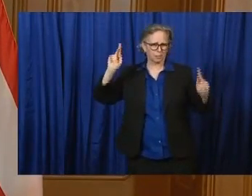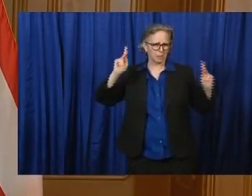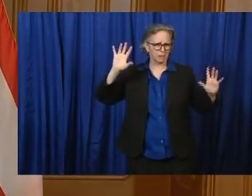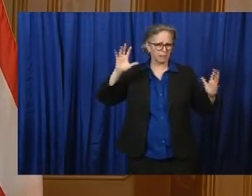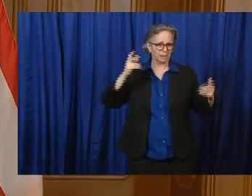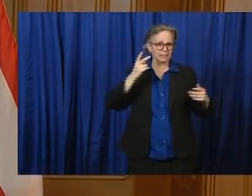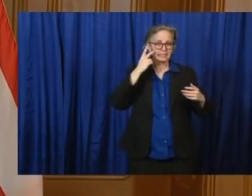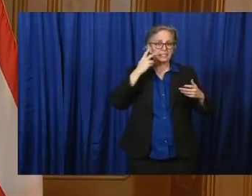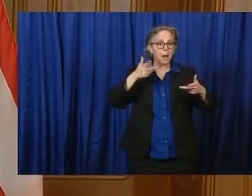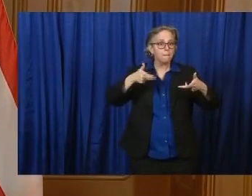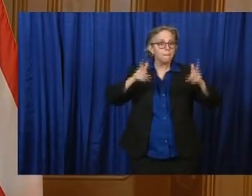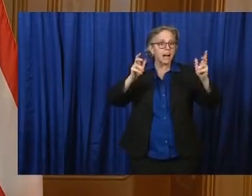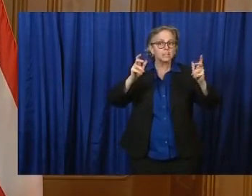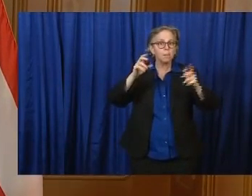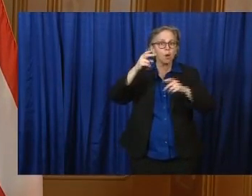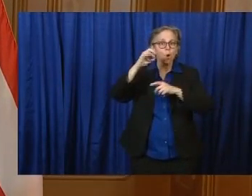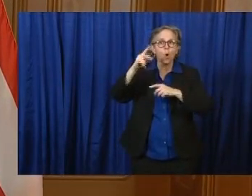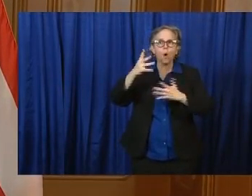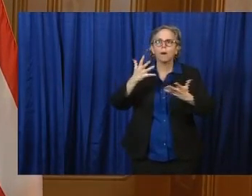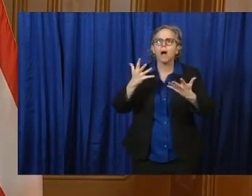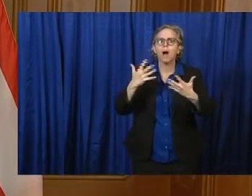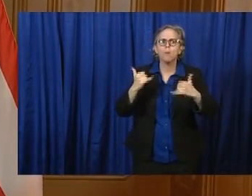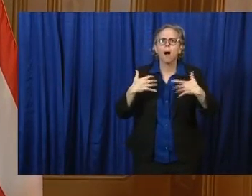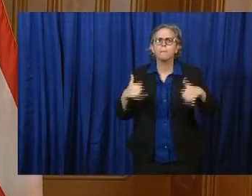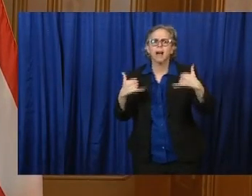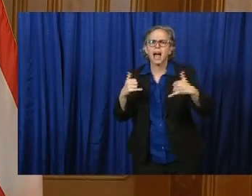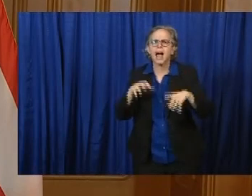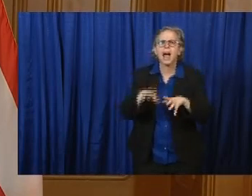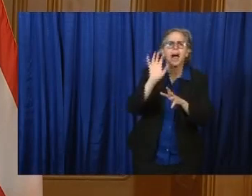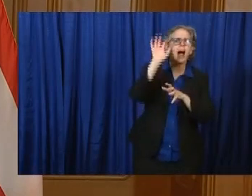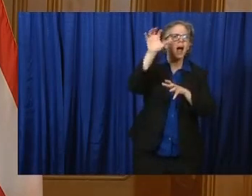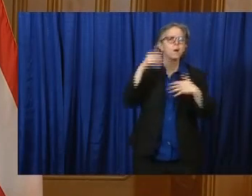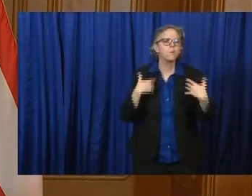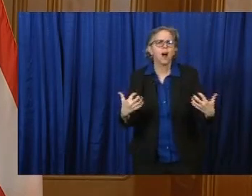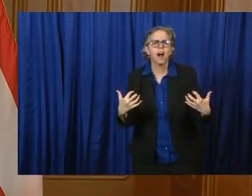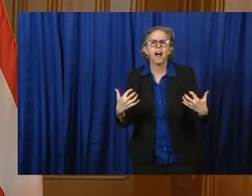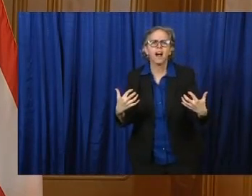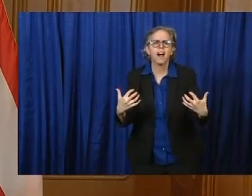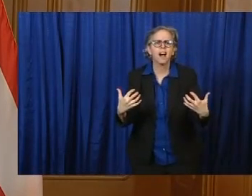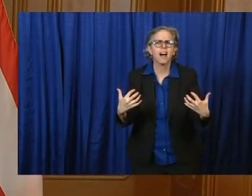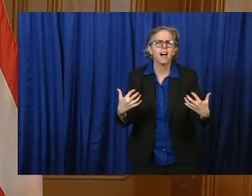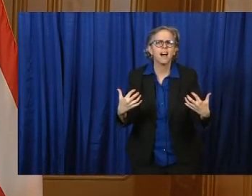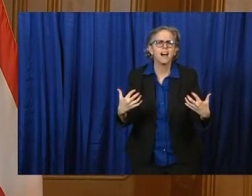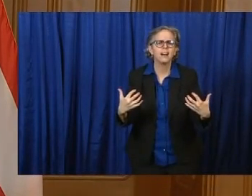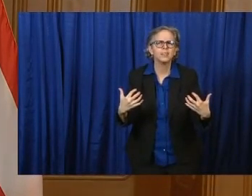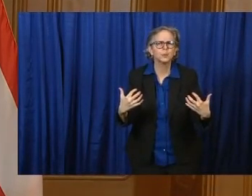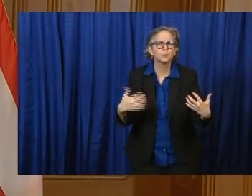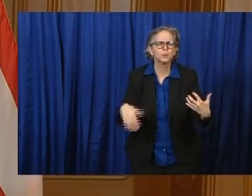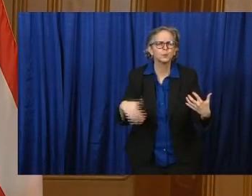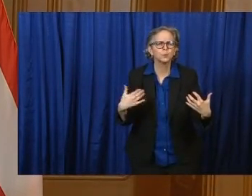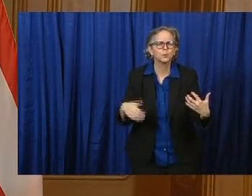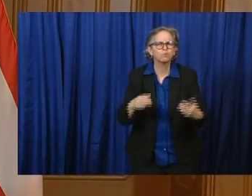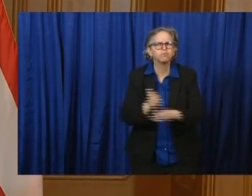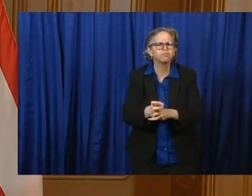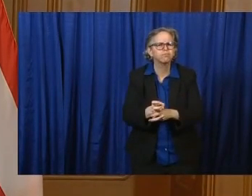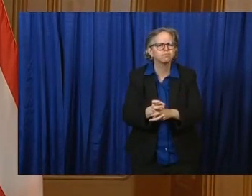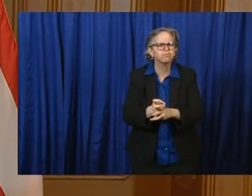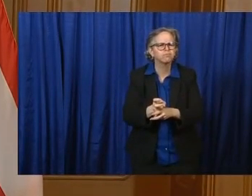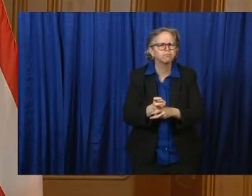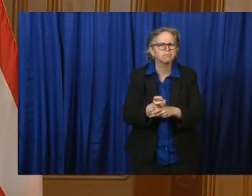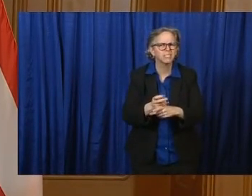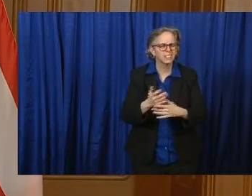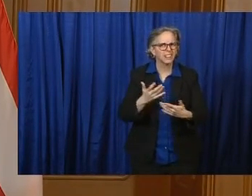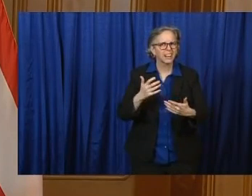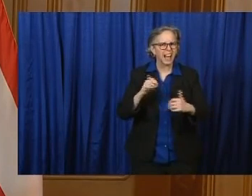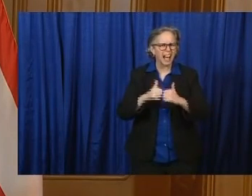to resist going there and having a pickup game of basketball. And we know that this is